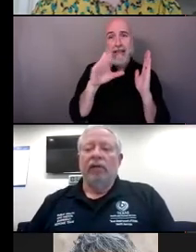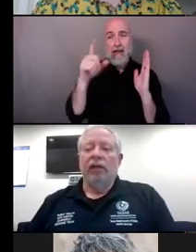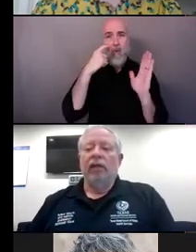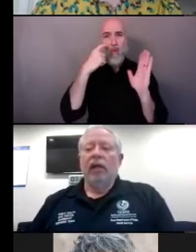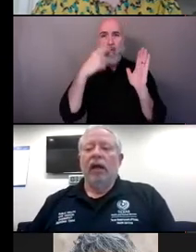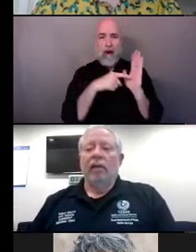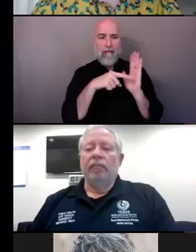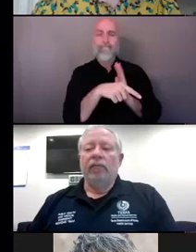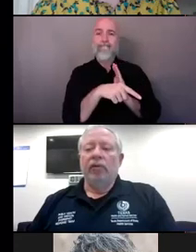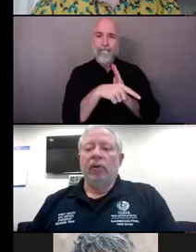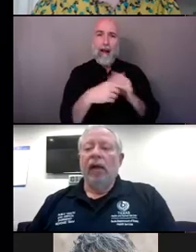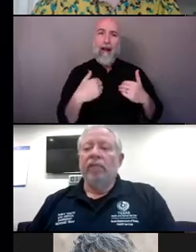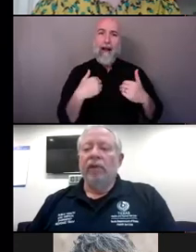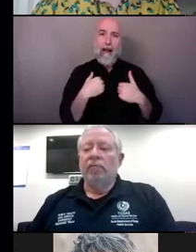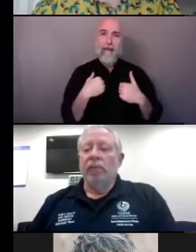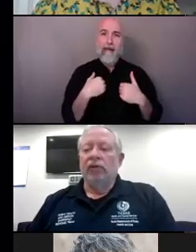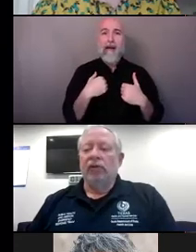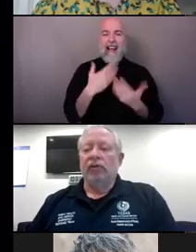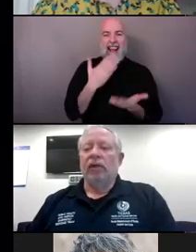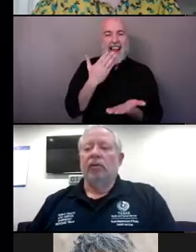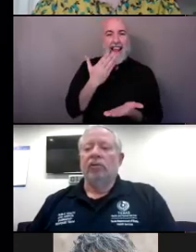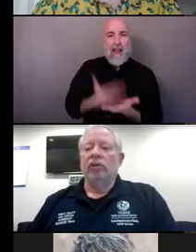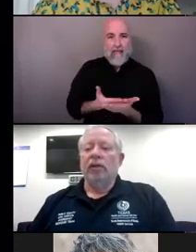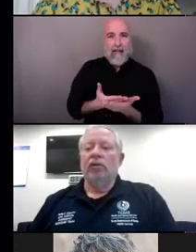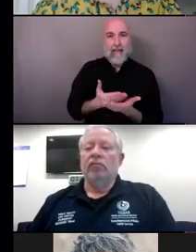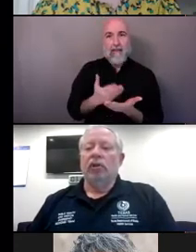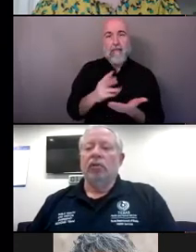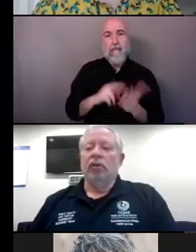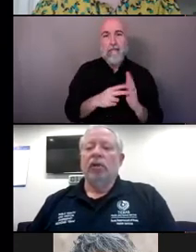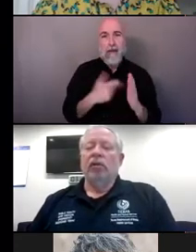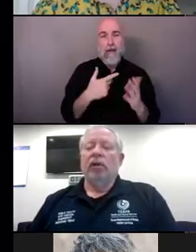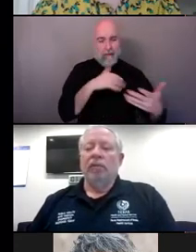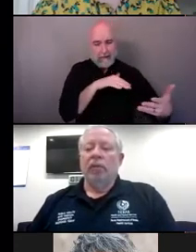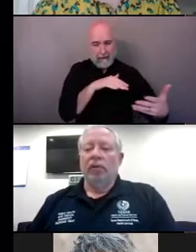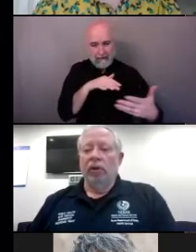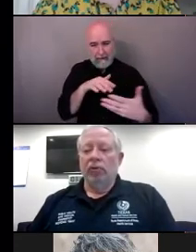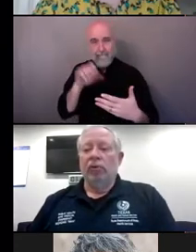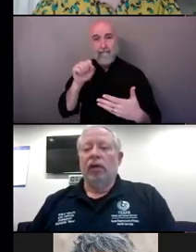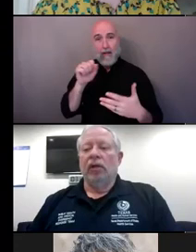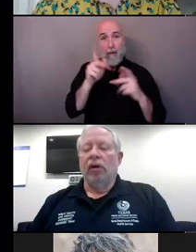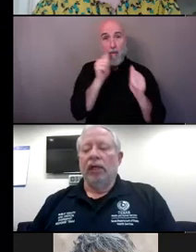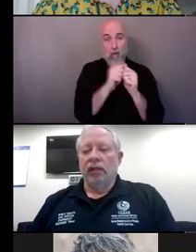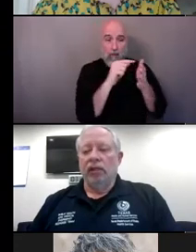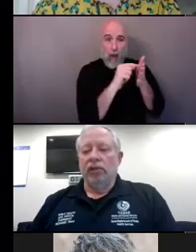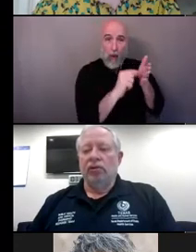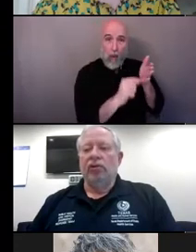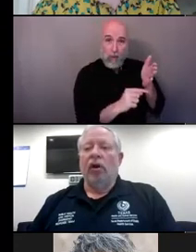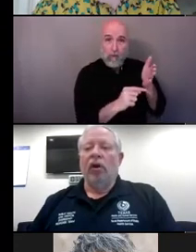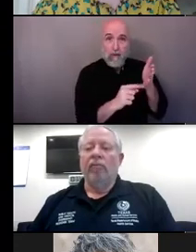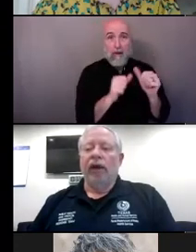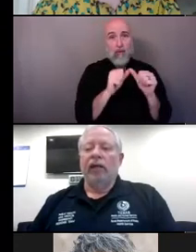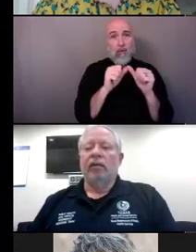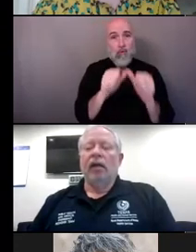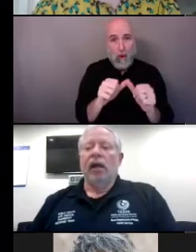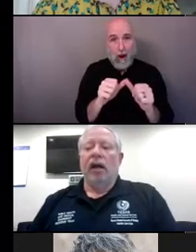as having, if you will, evidence basis, that studies have shown that people with those chronic conditions